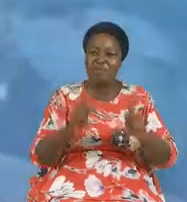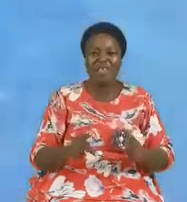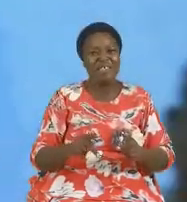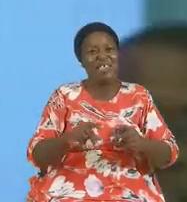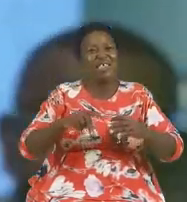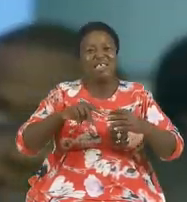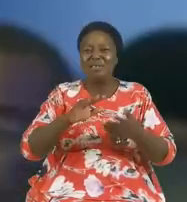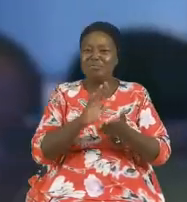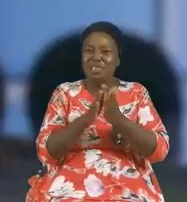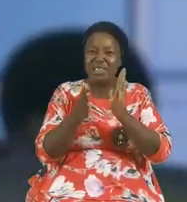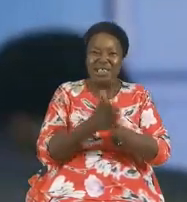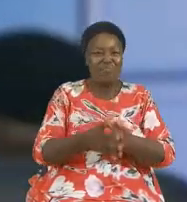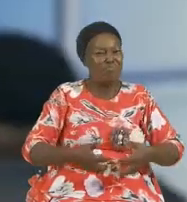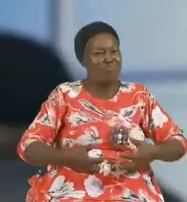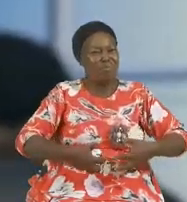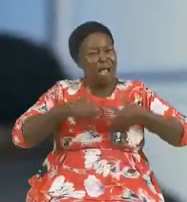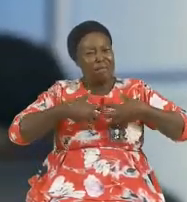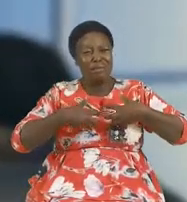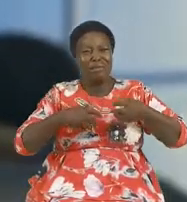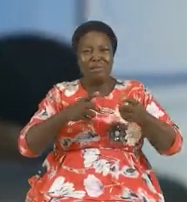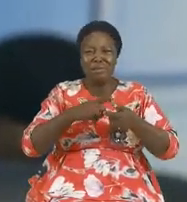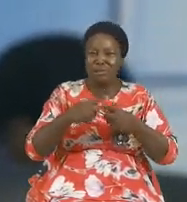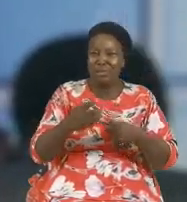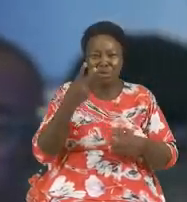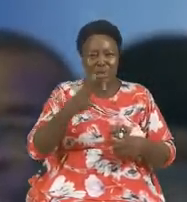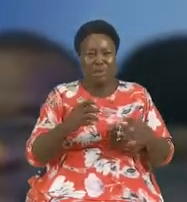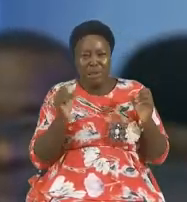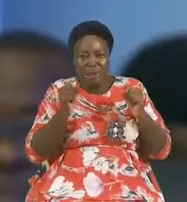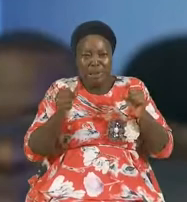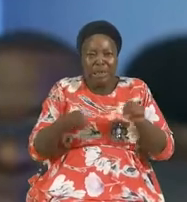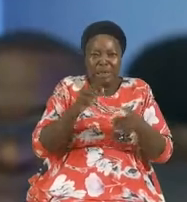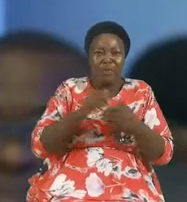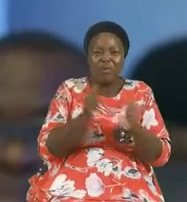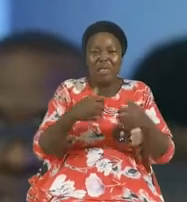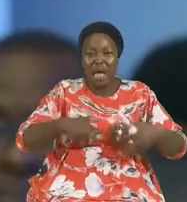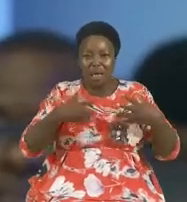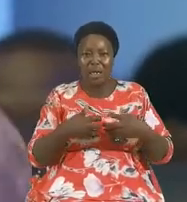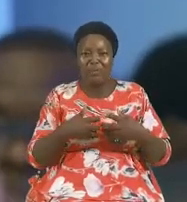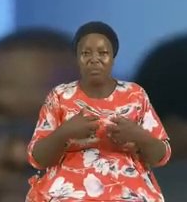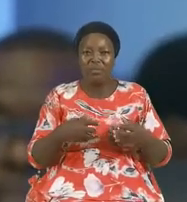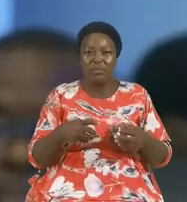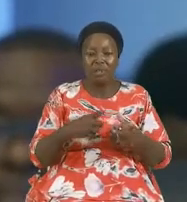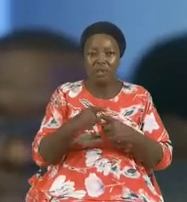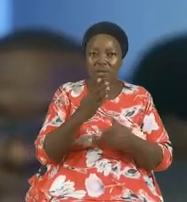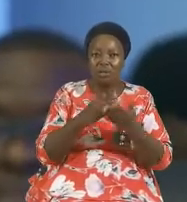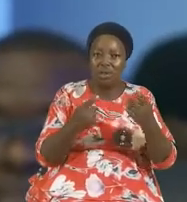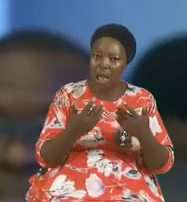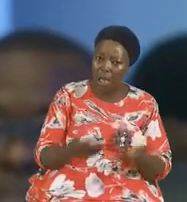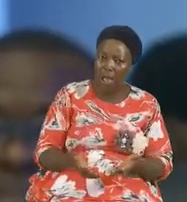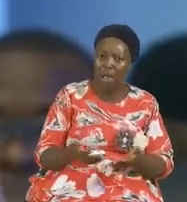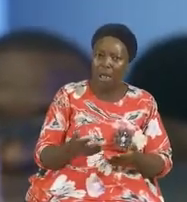somebody said something and the fellow became angry and was shivering like this with